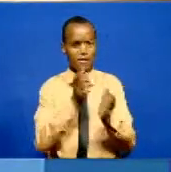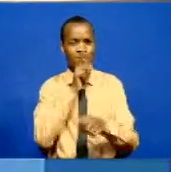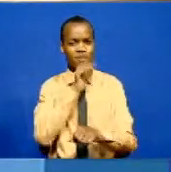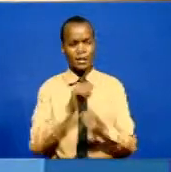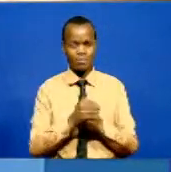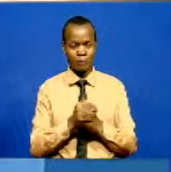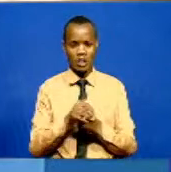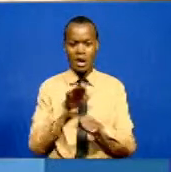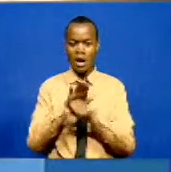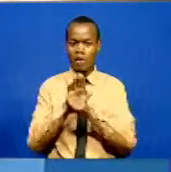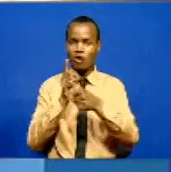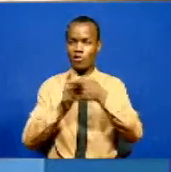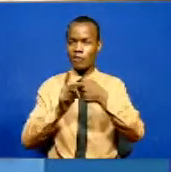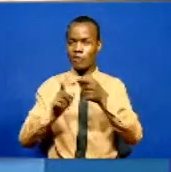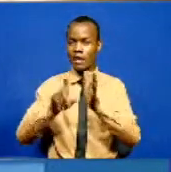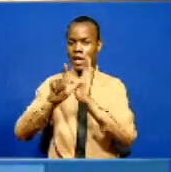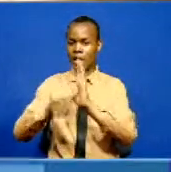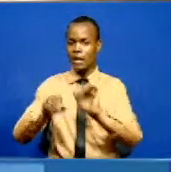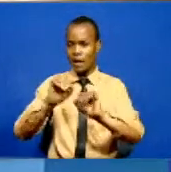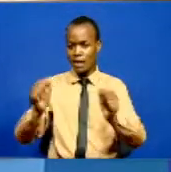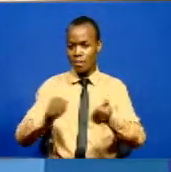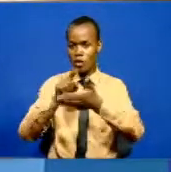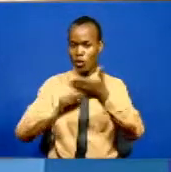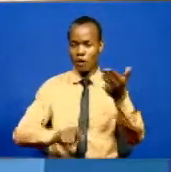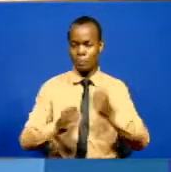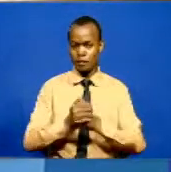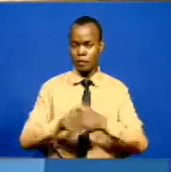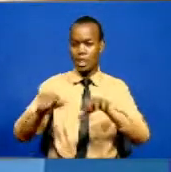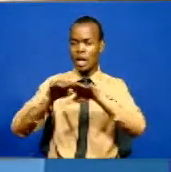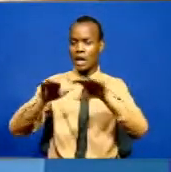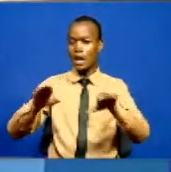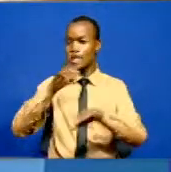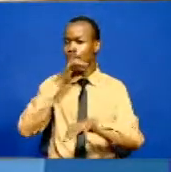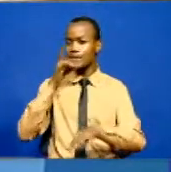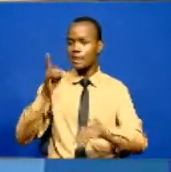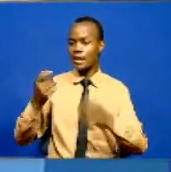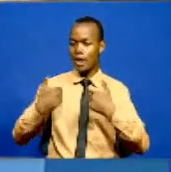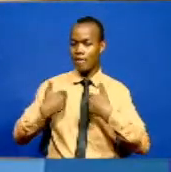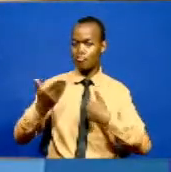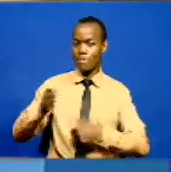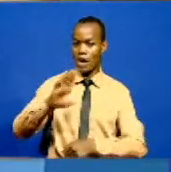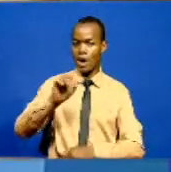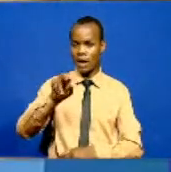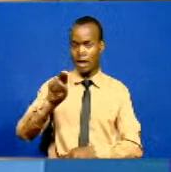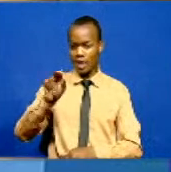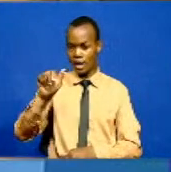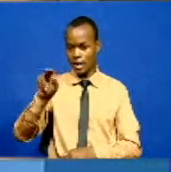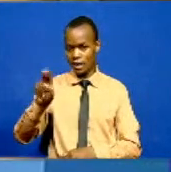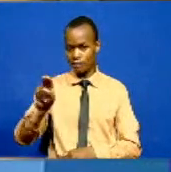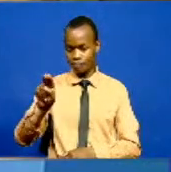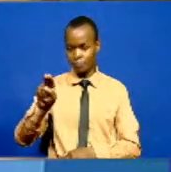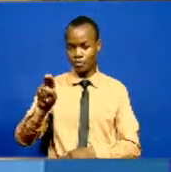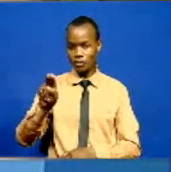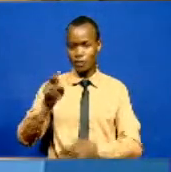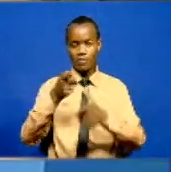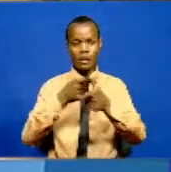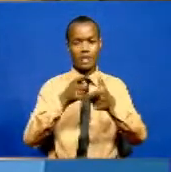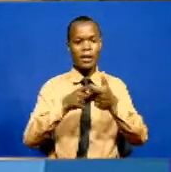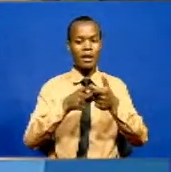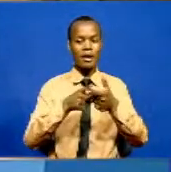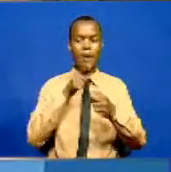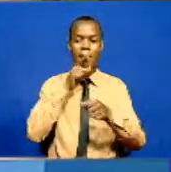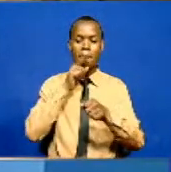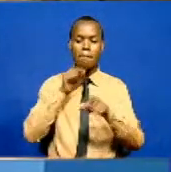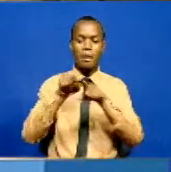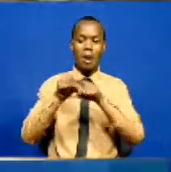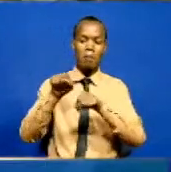years later, there was famine in the land of Canaan, where they were. And then they heard there is food in the